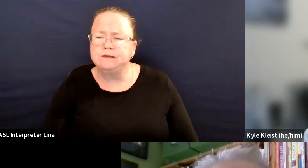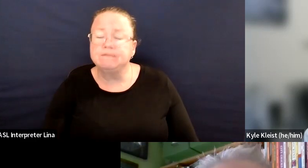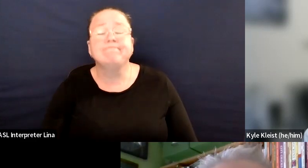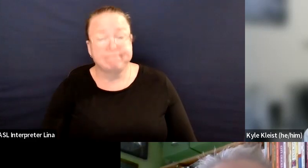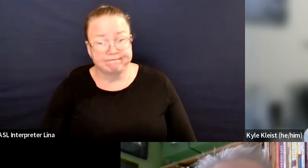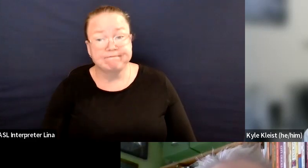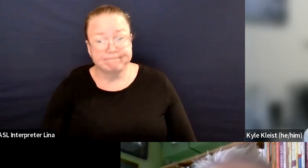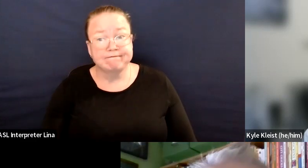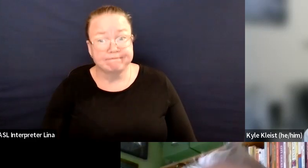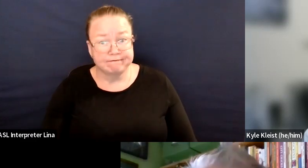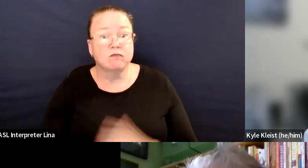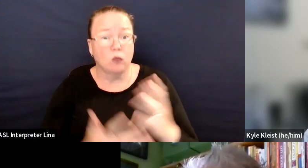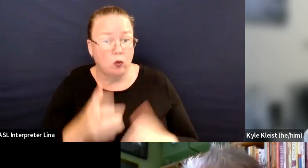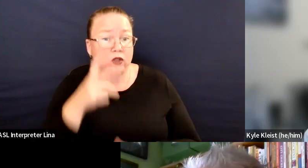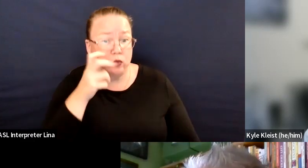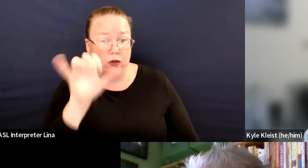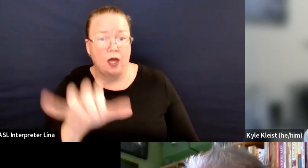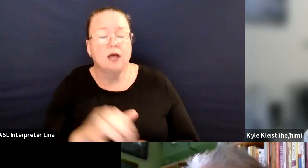Yes, would love to hear that.